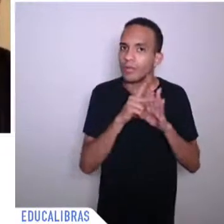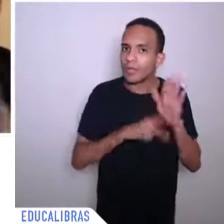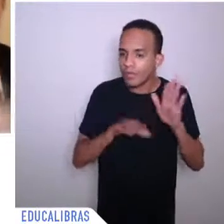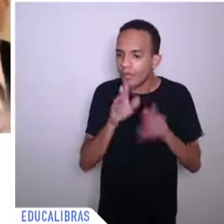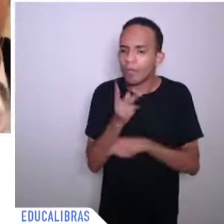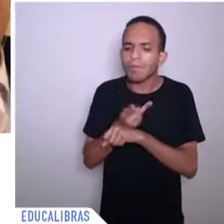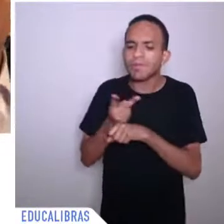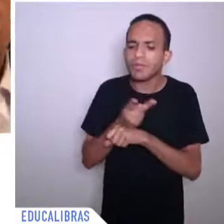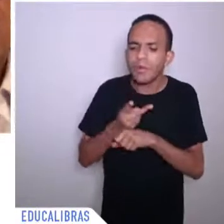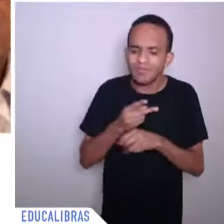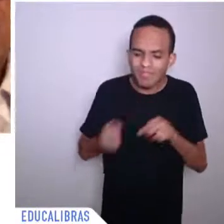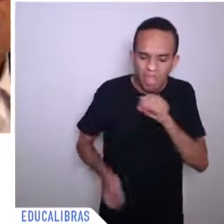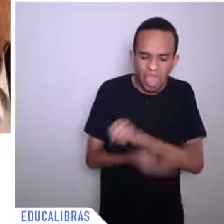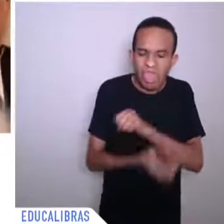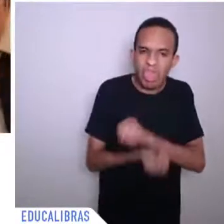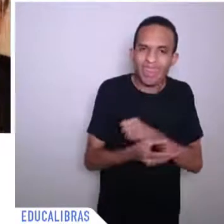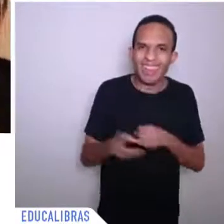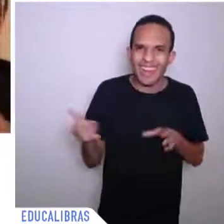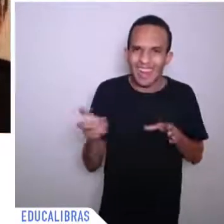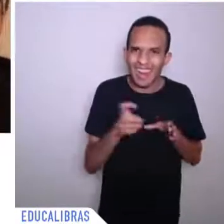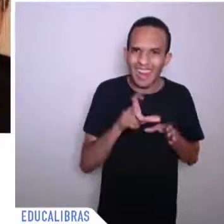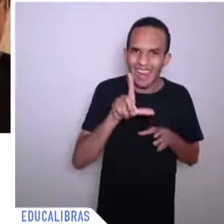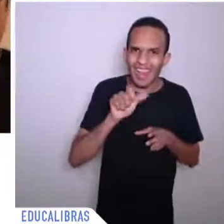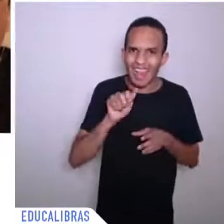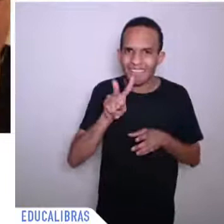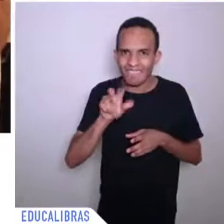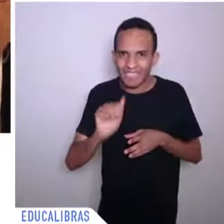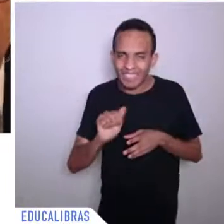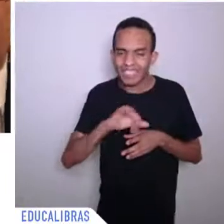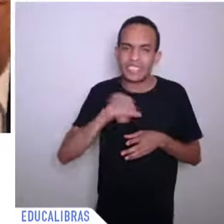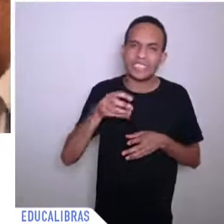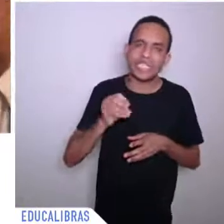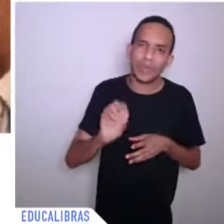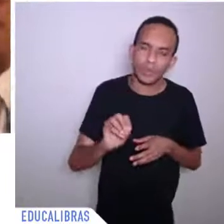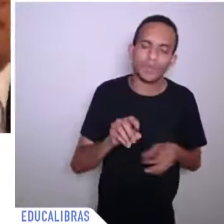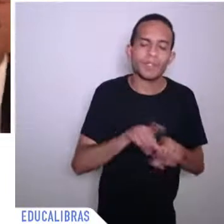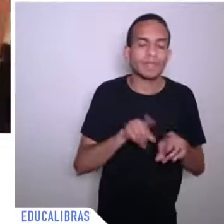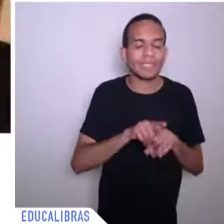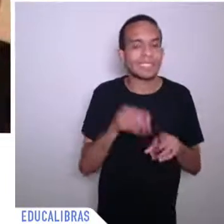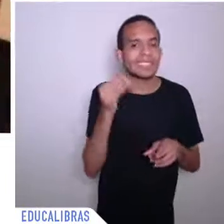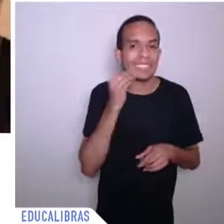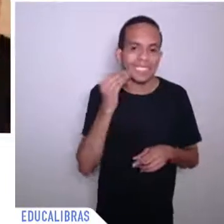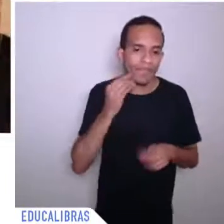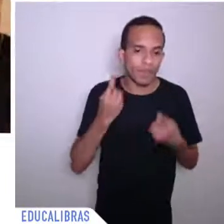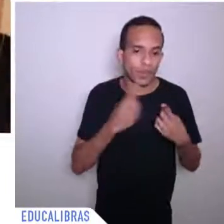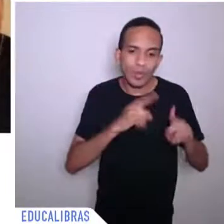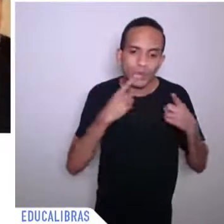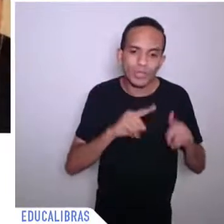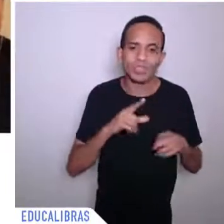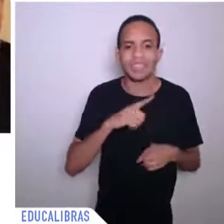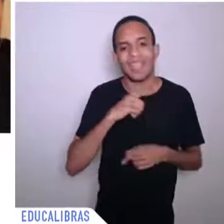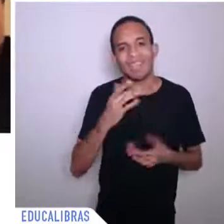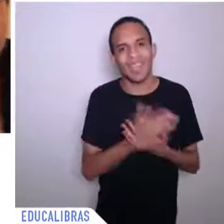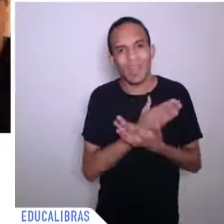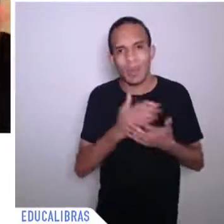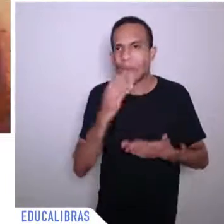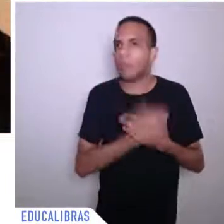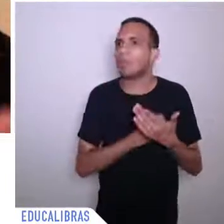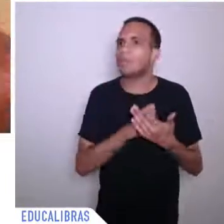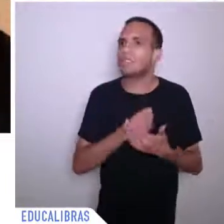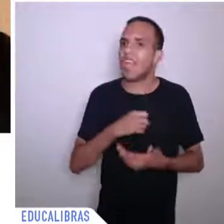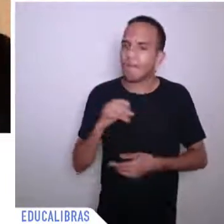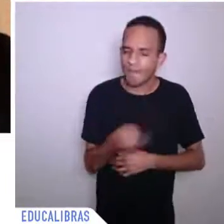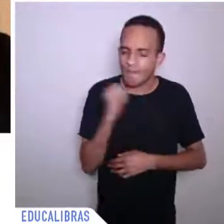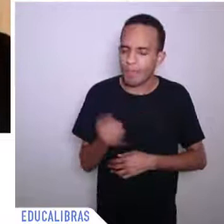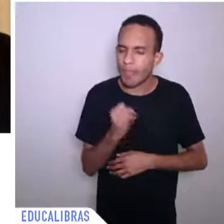because of the car wash operation, because corruption was being evidenced. Of course,